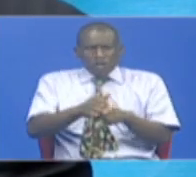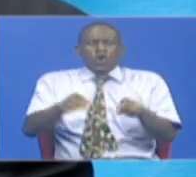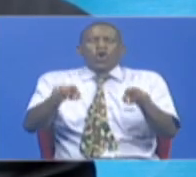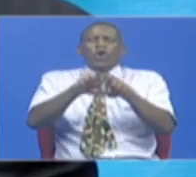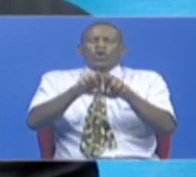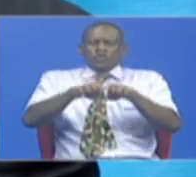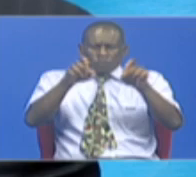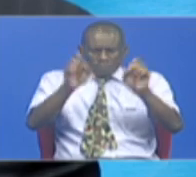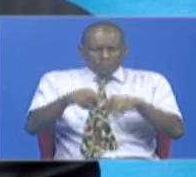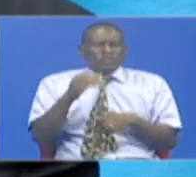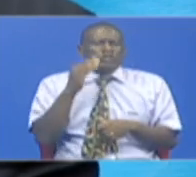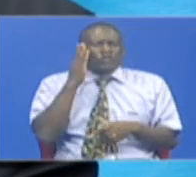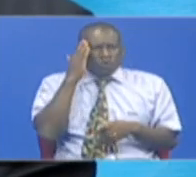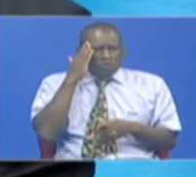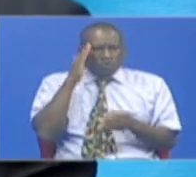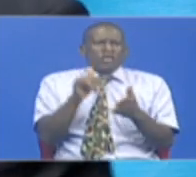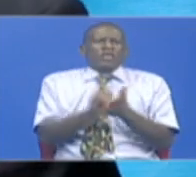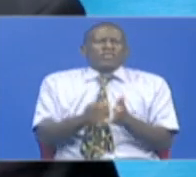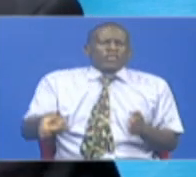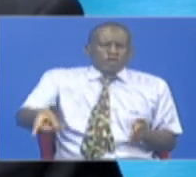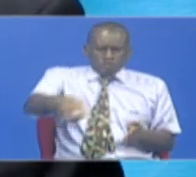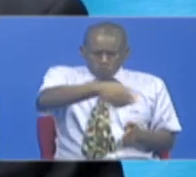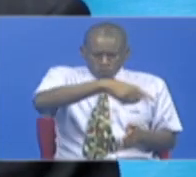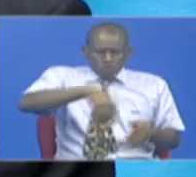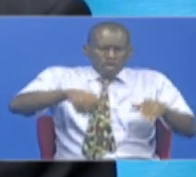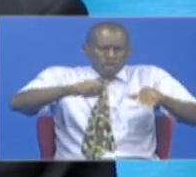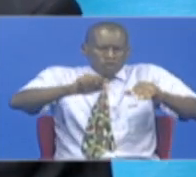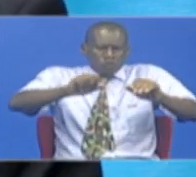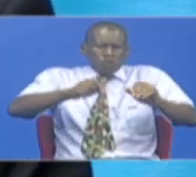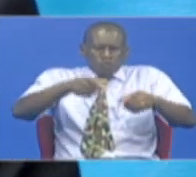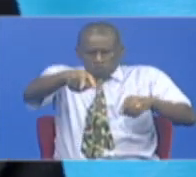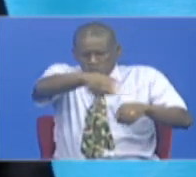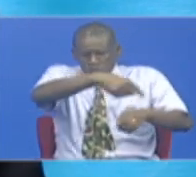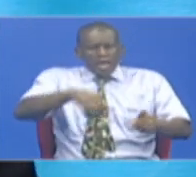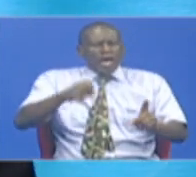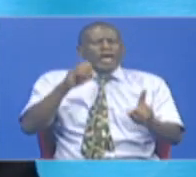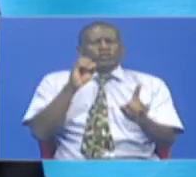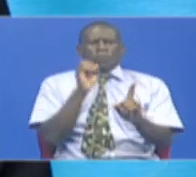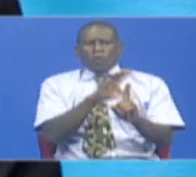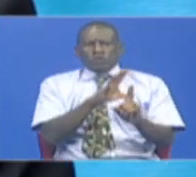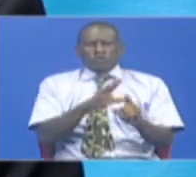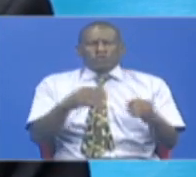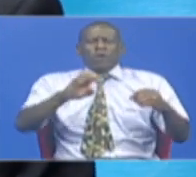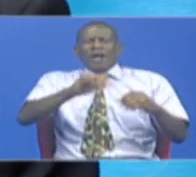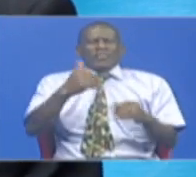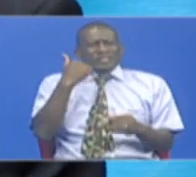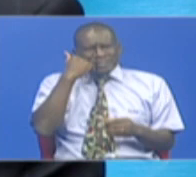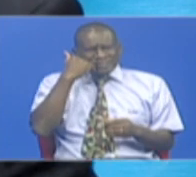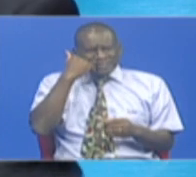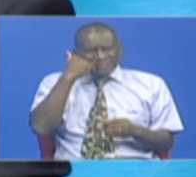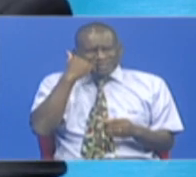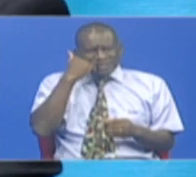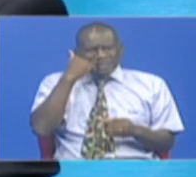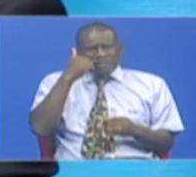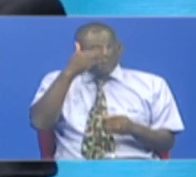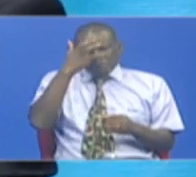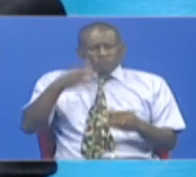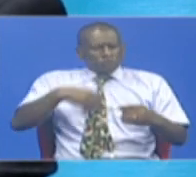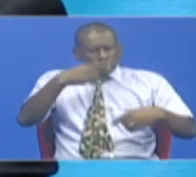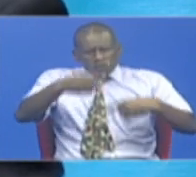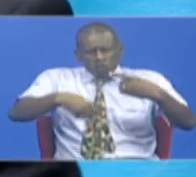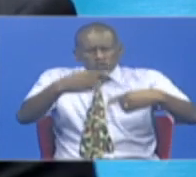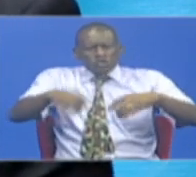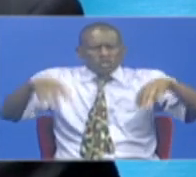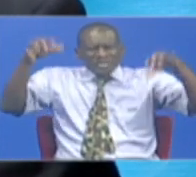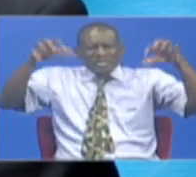recognize that we are potentially exposed to diseases because of the ongoing rains